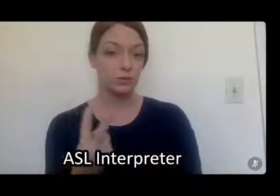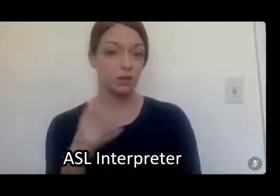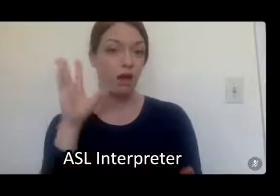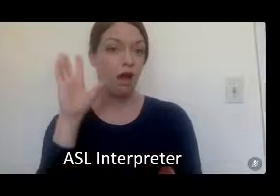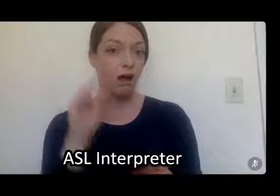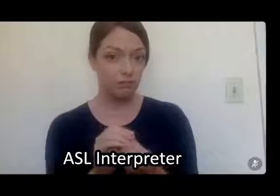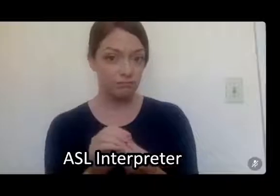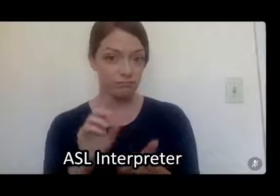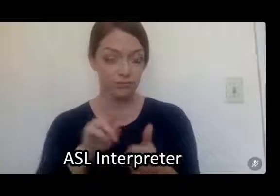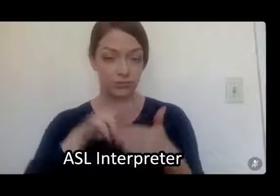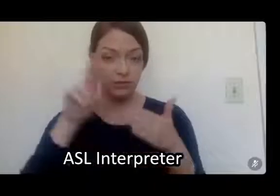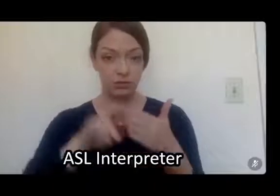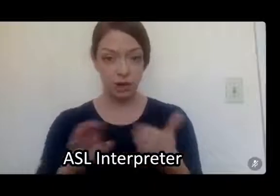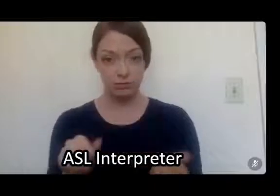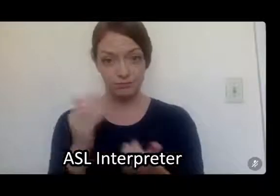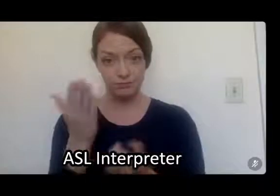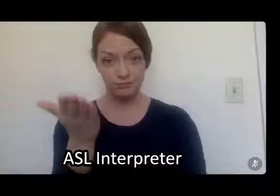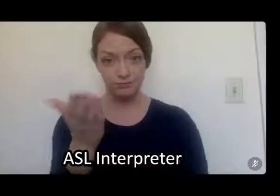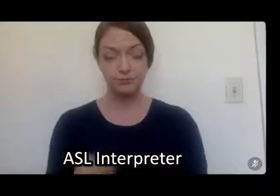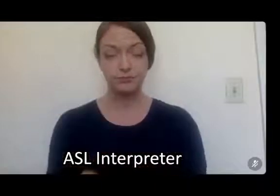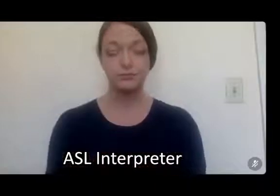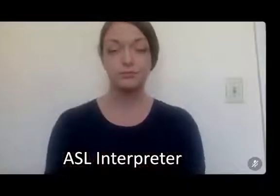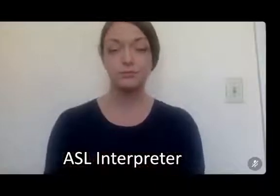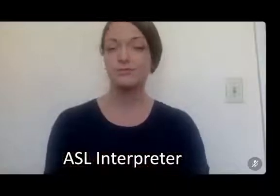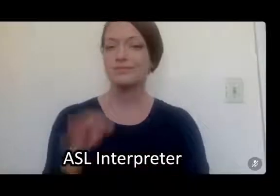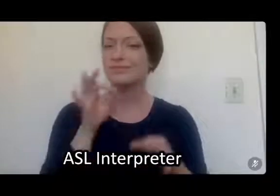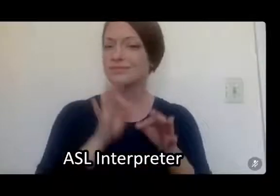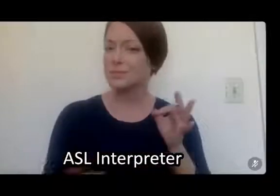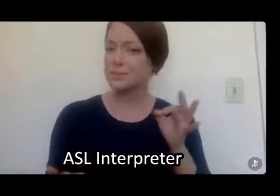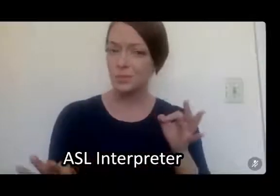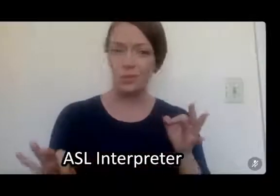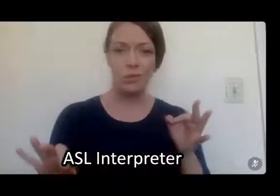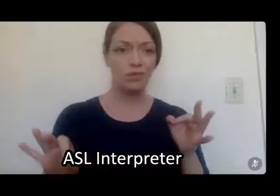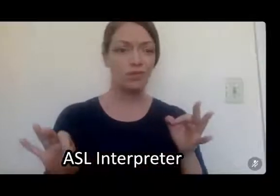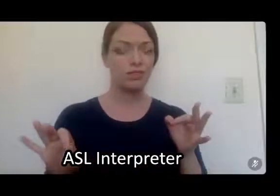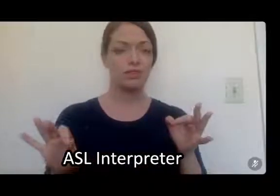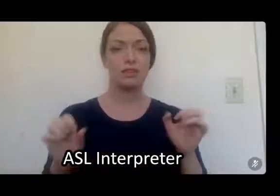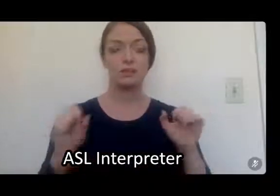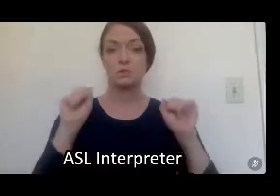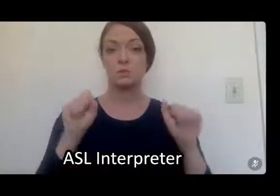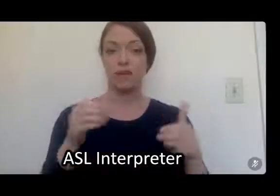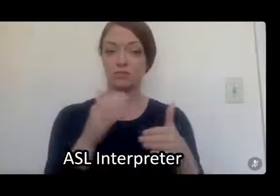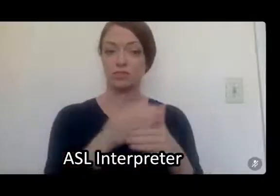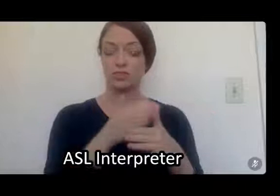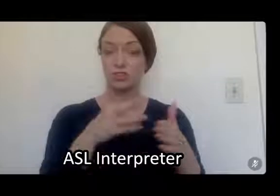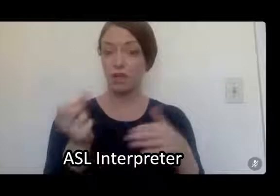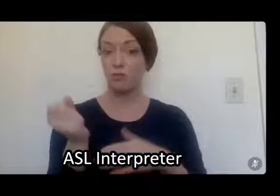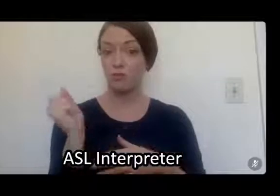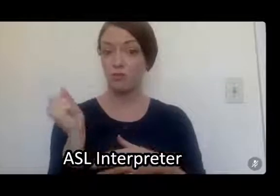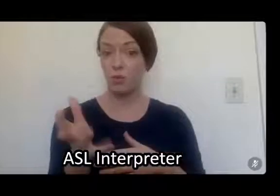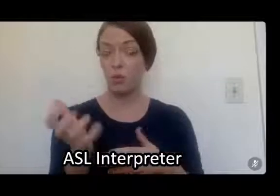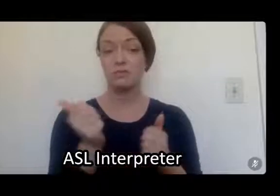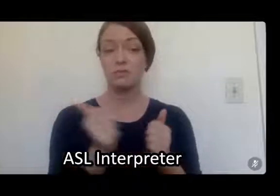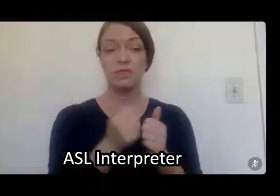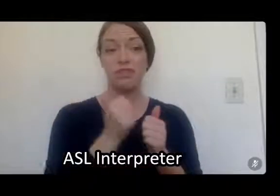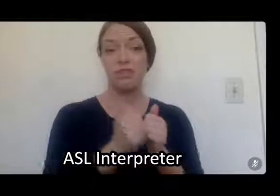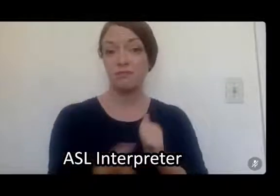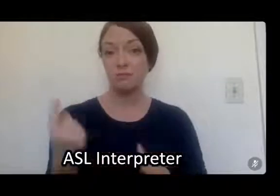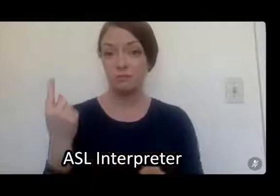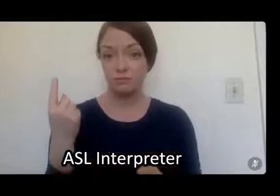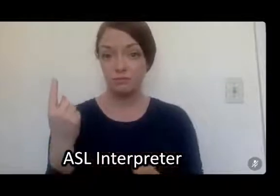result at the end of that. It's very simple. It allows you to share your roles with everyone. It can also